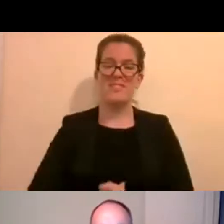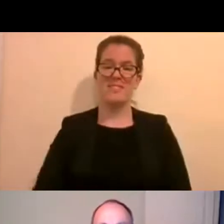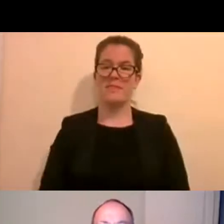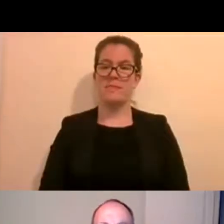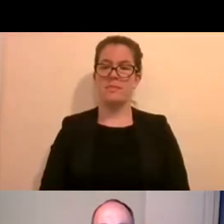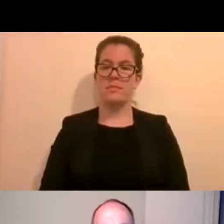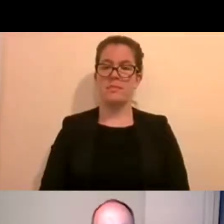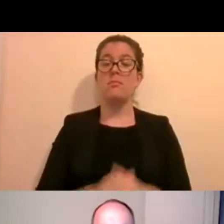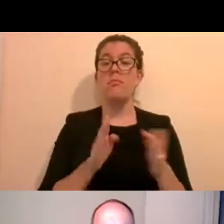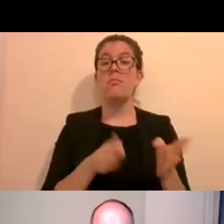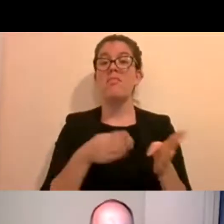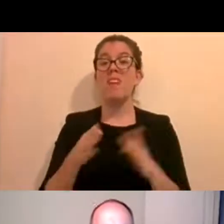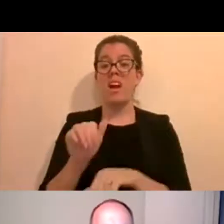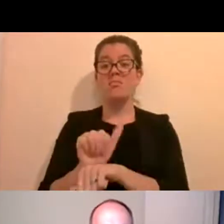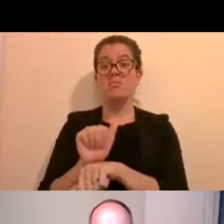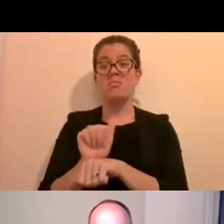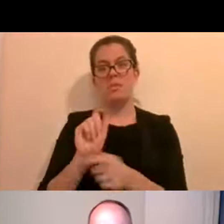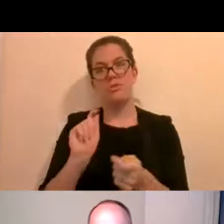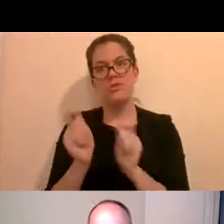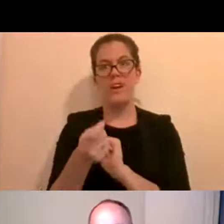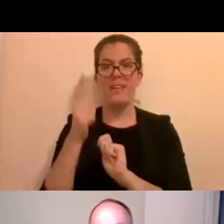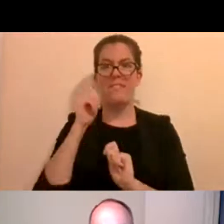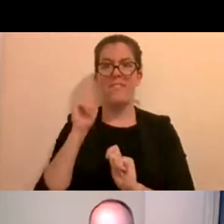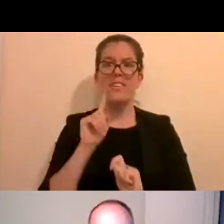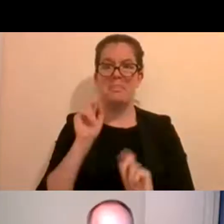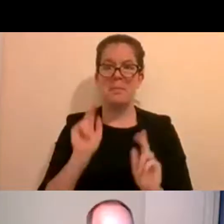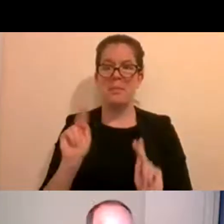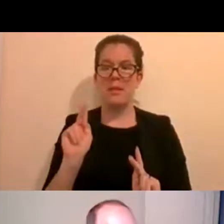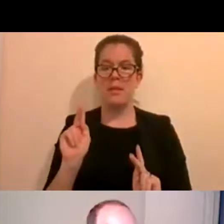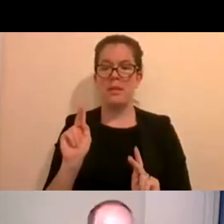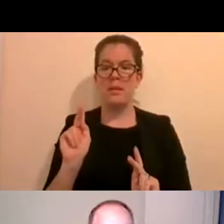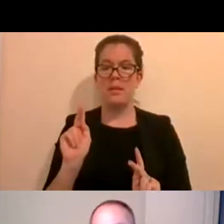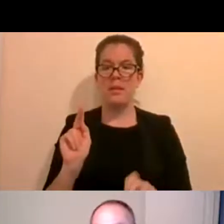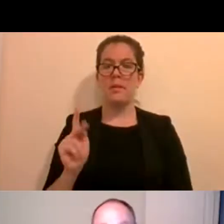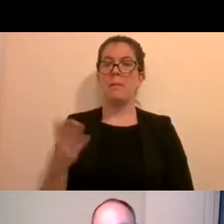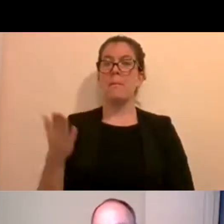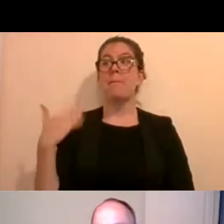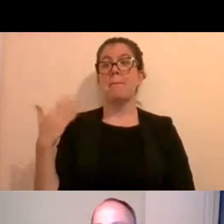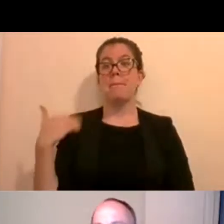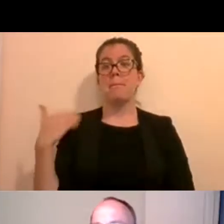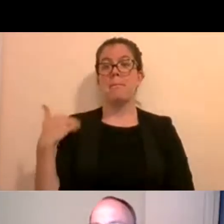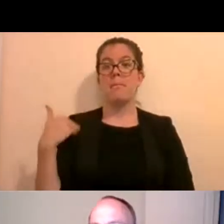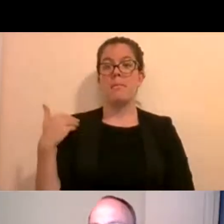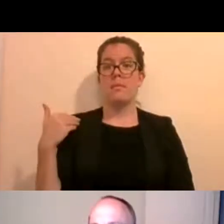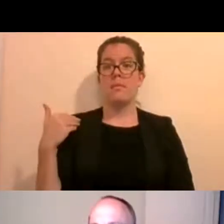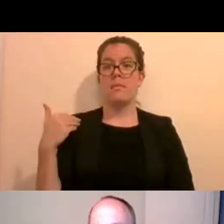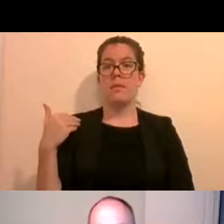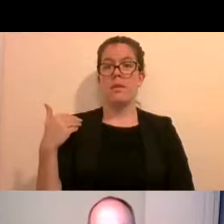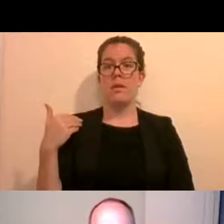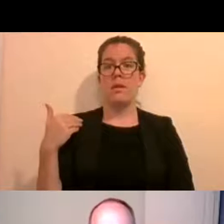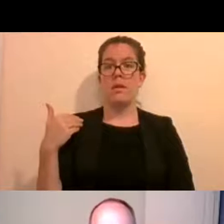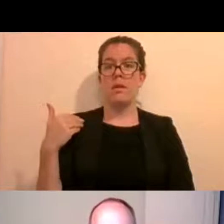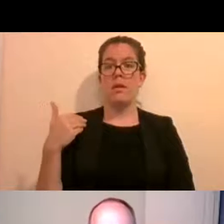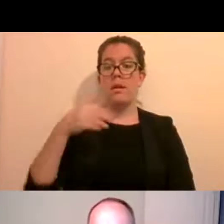workplace dramatically changed. There used to be that the post office might have 30 or 40 deaf folks who